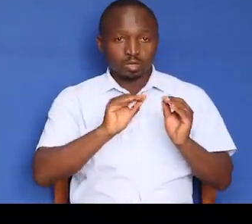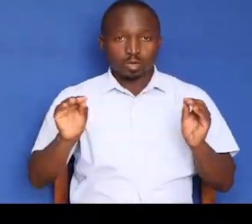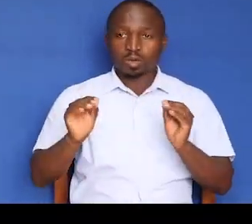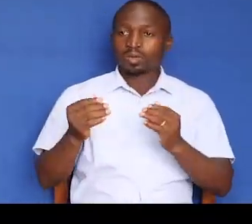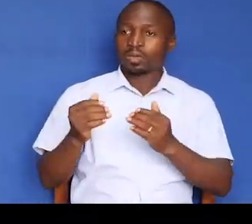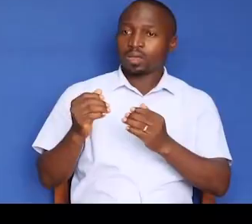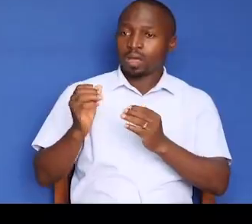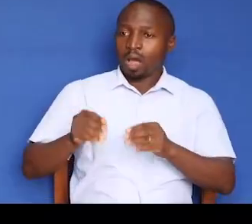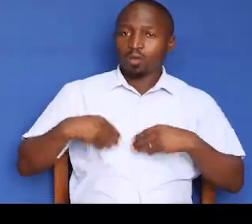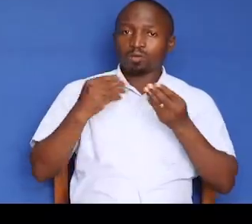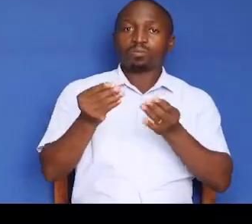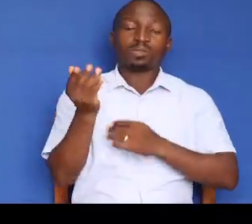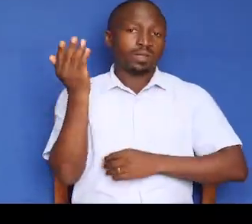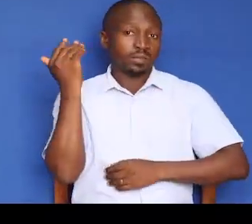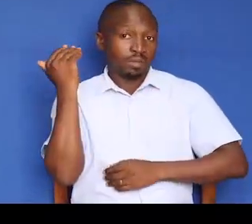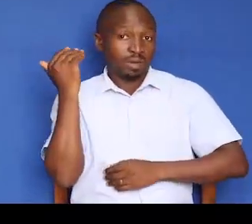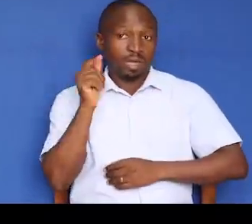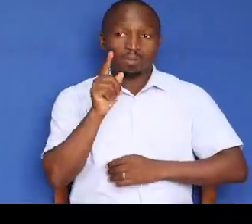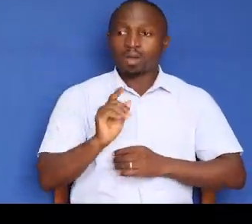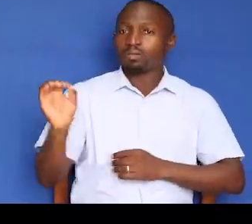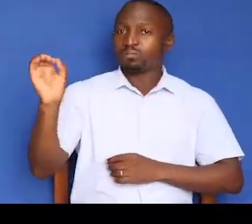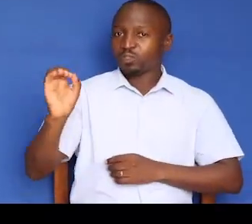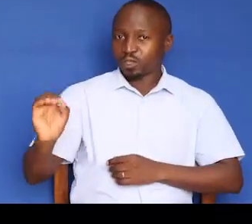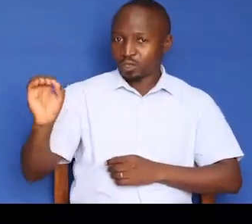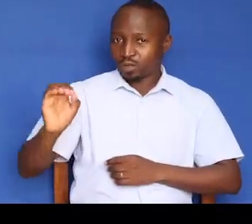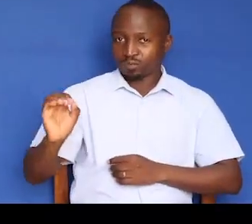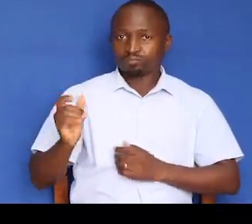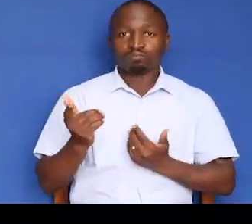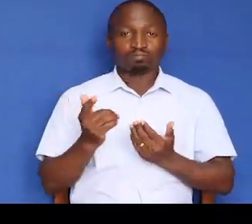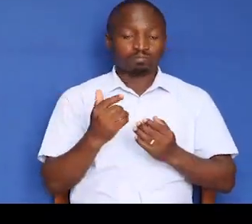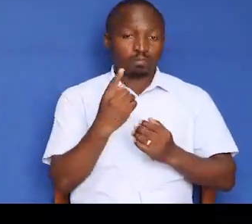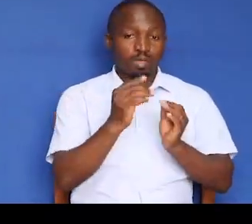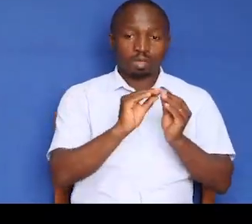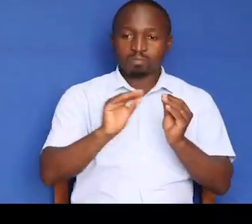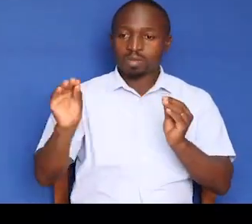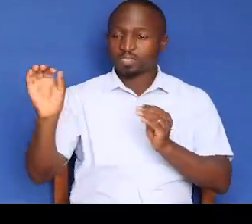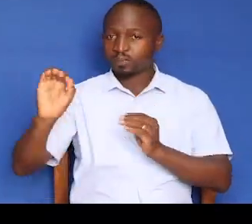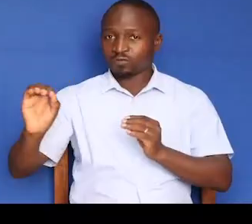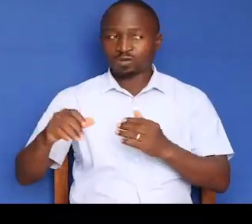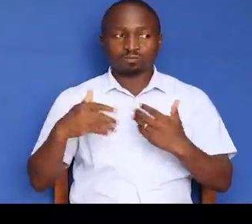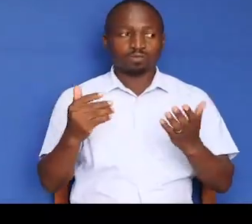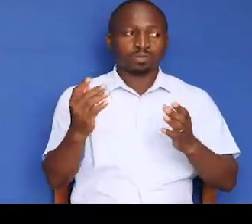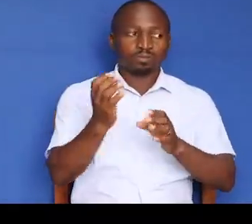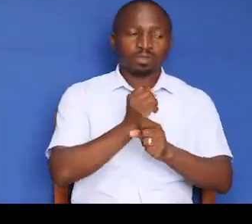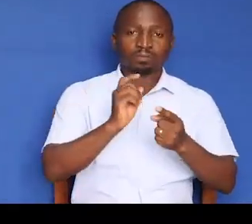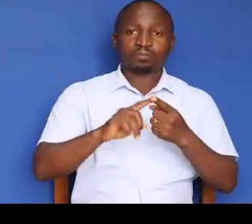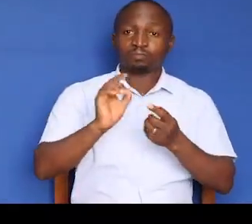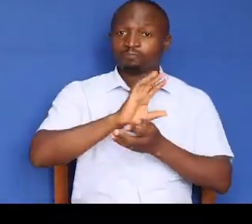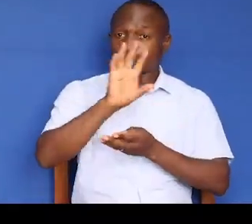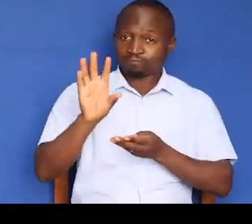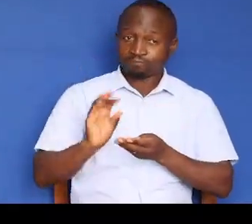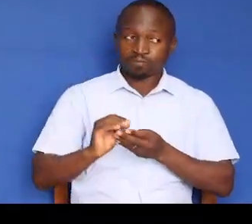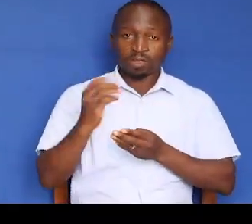deduct his old output level, which was 0. So we deduct with 0. Here we get change in total